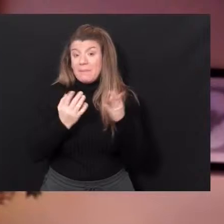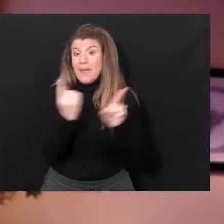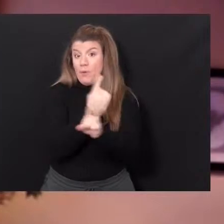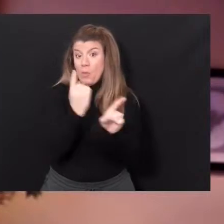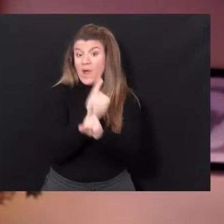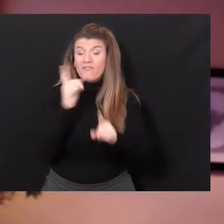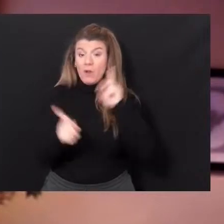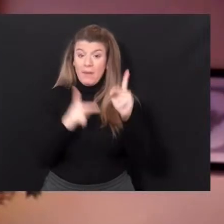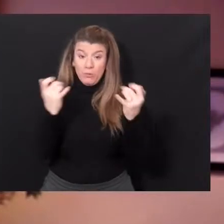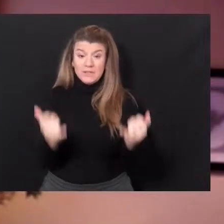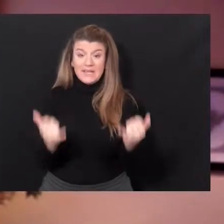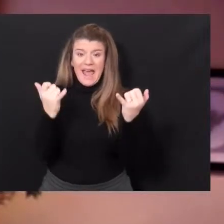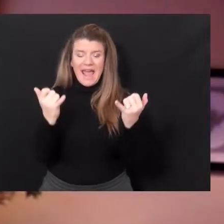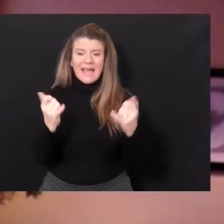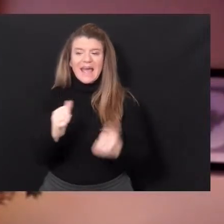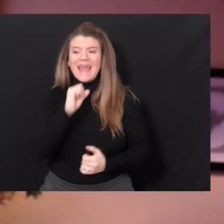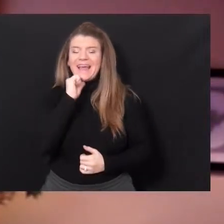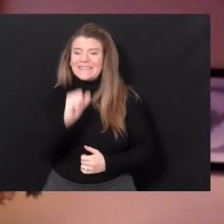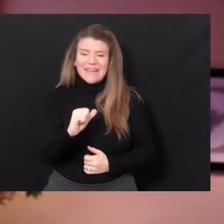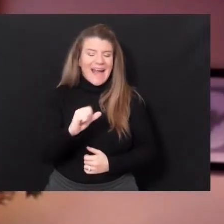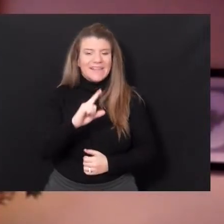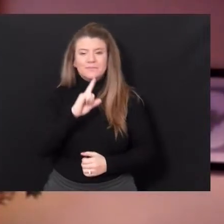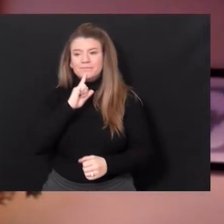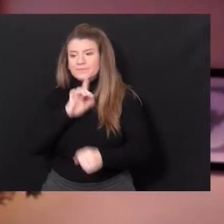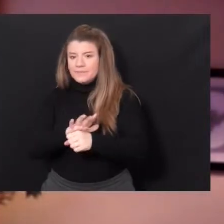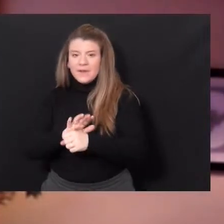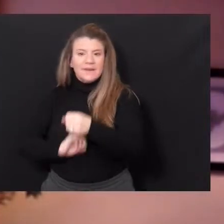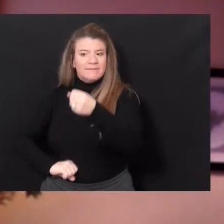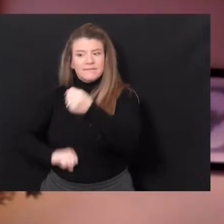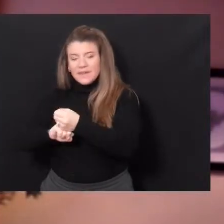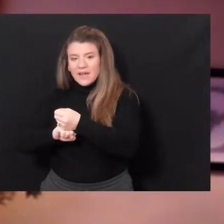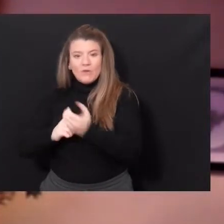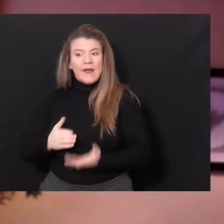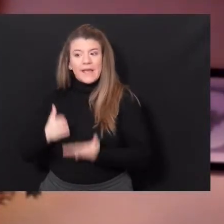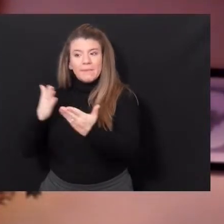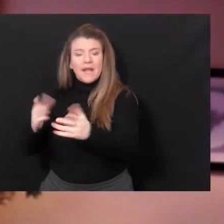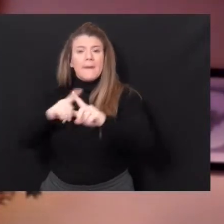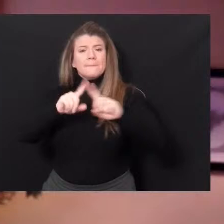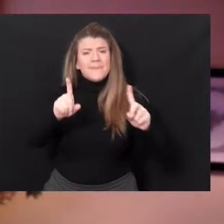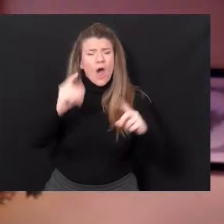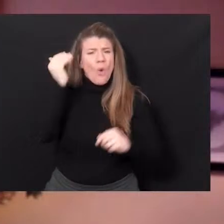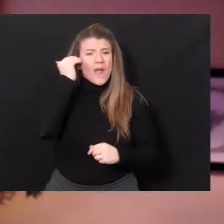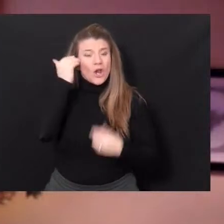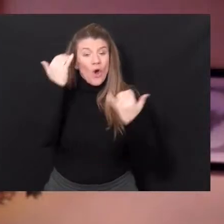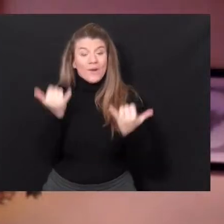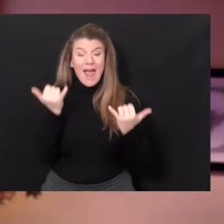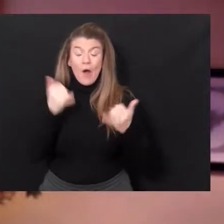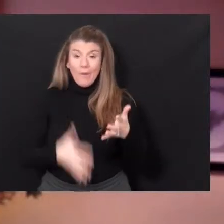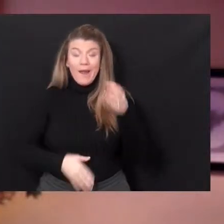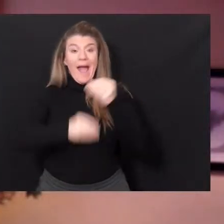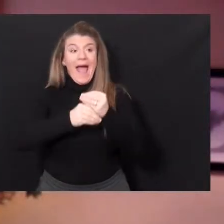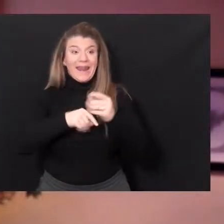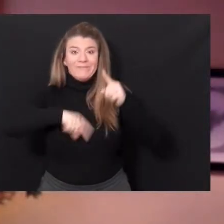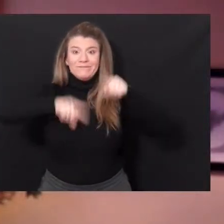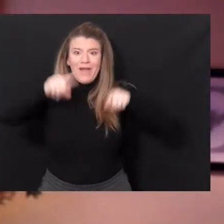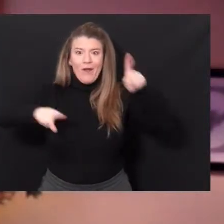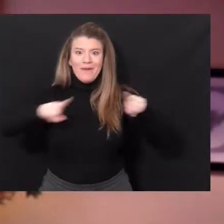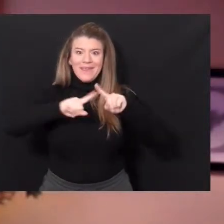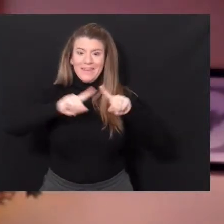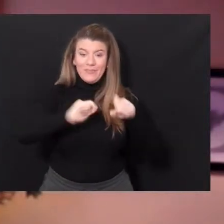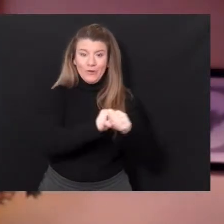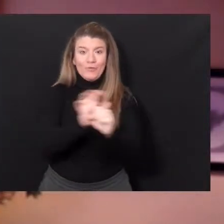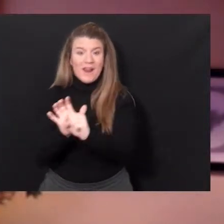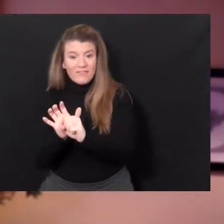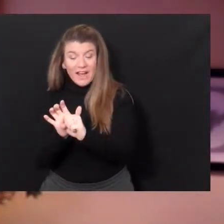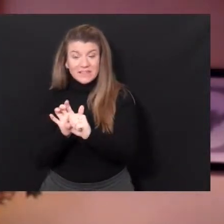today. That's not the absolute recommendation, but we know that with these variant virus forms coming around, that having